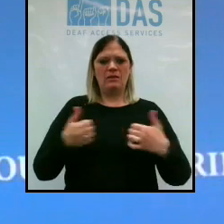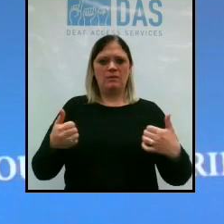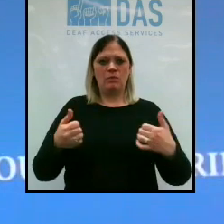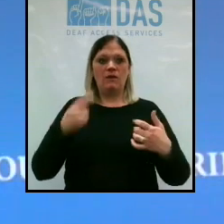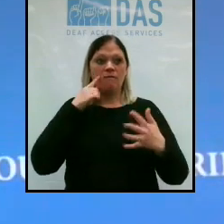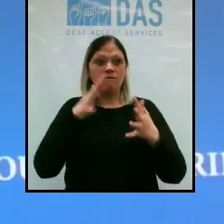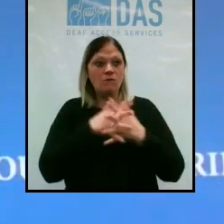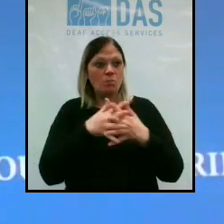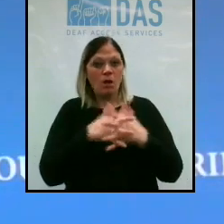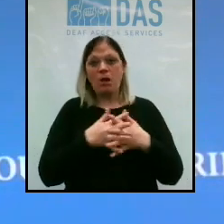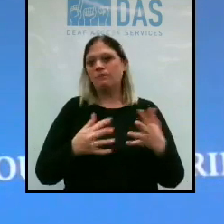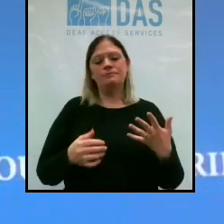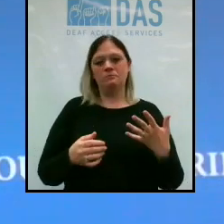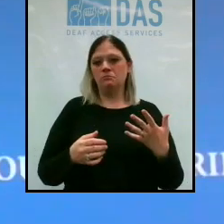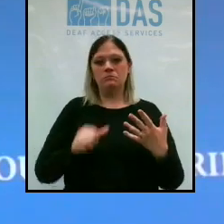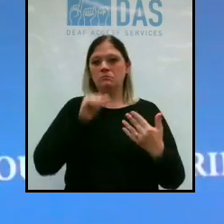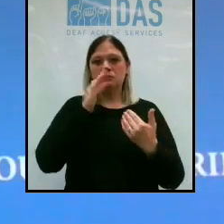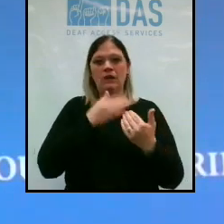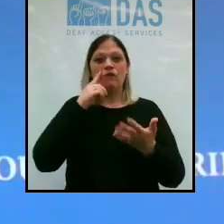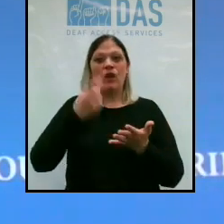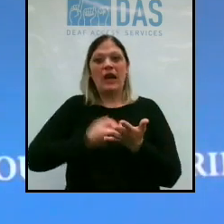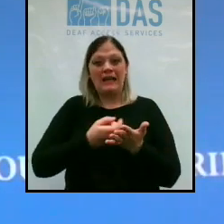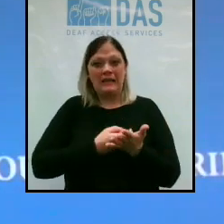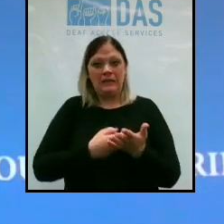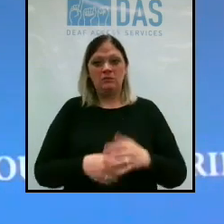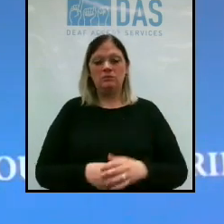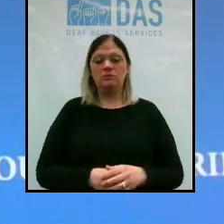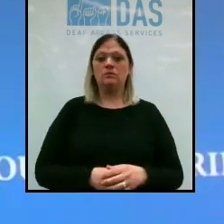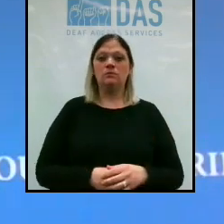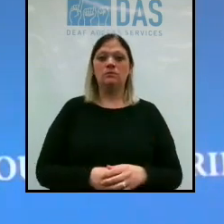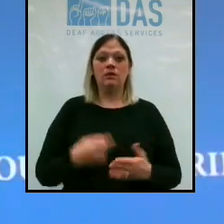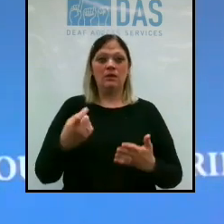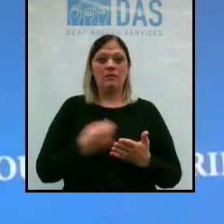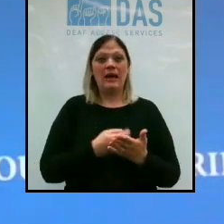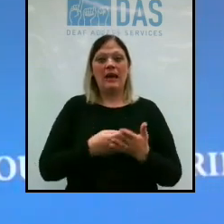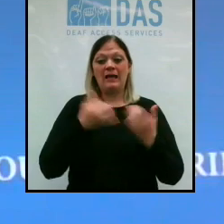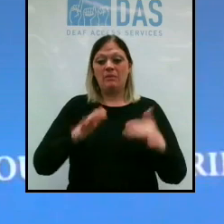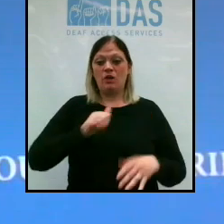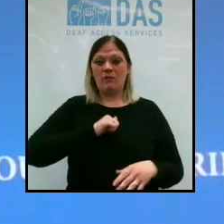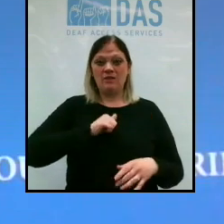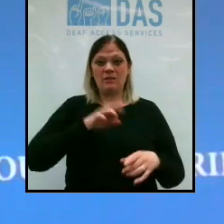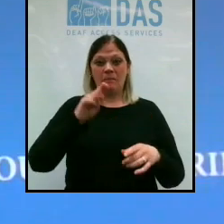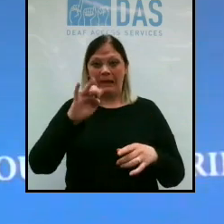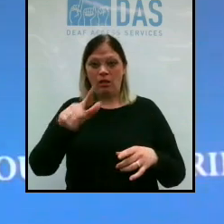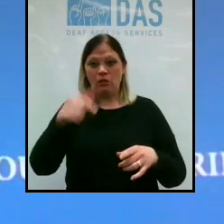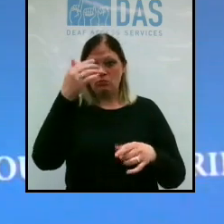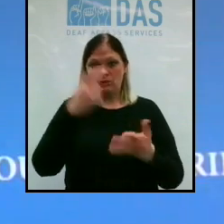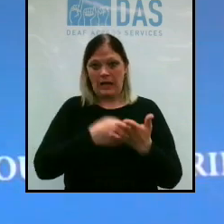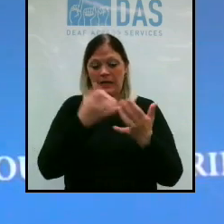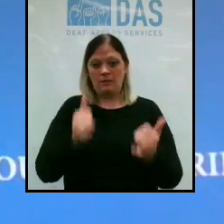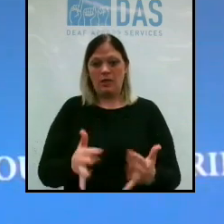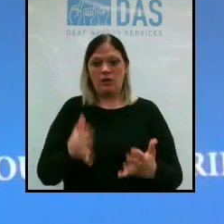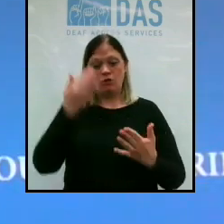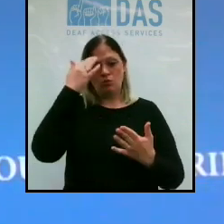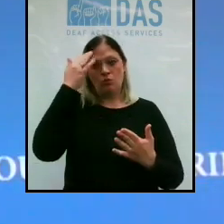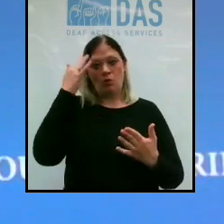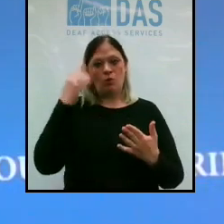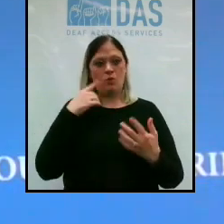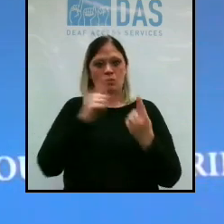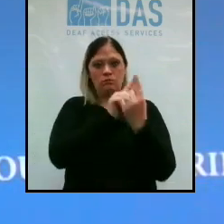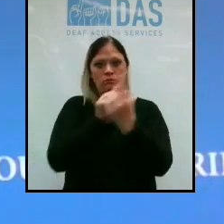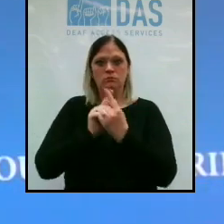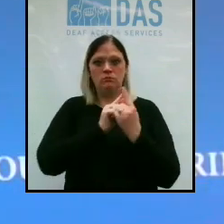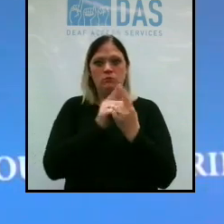football. Certainly not so easy for hockey. I'm a hockey player myself. You're a hockey player, Michael. You know how hockey is, how close you get